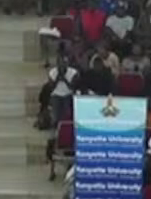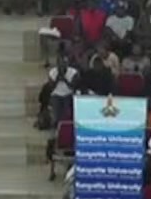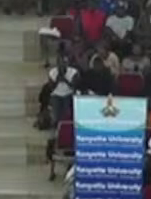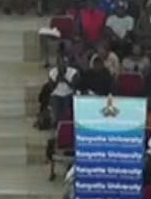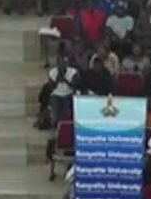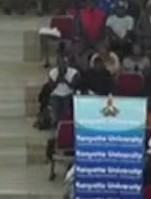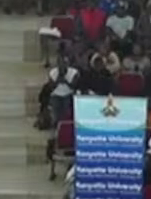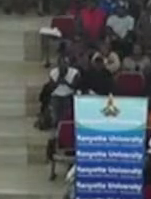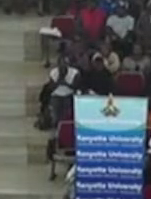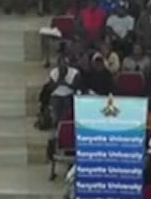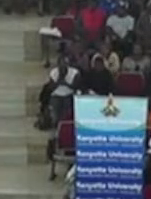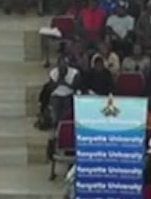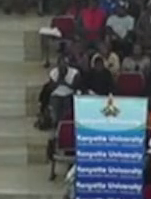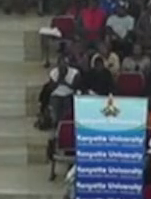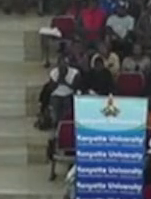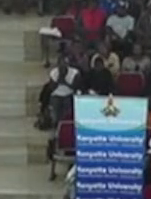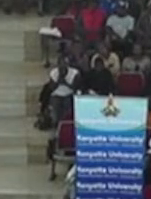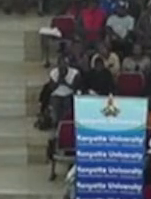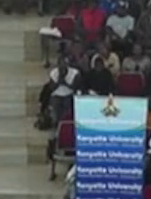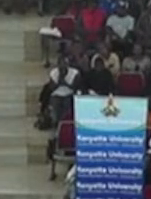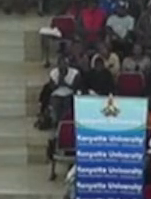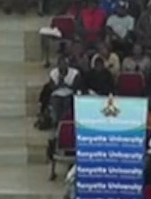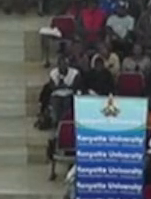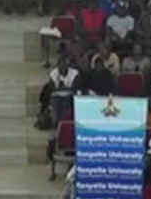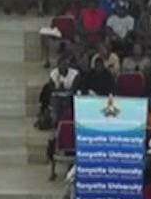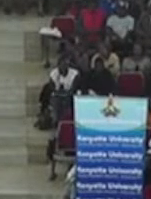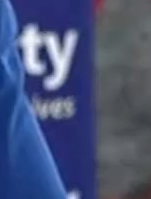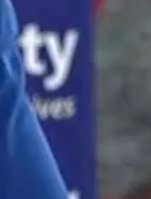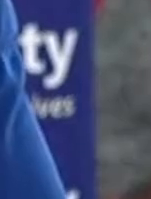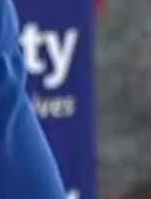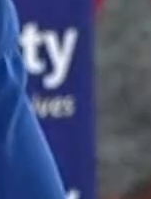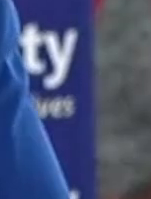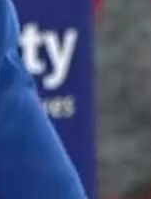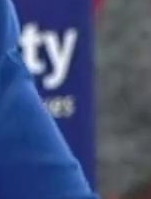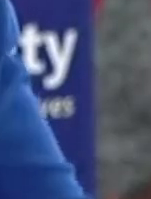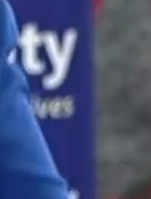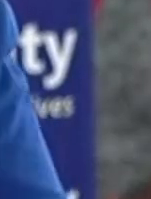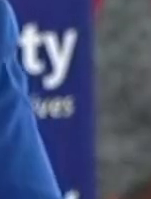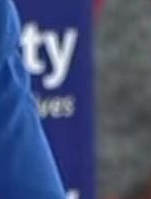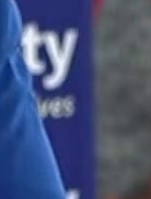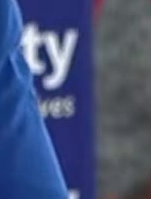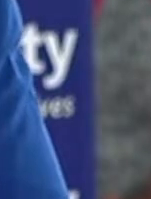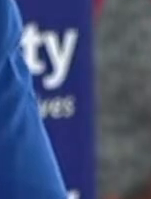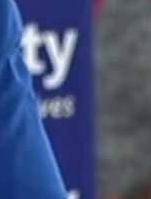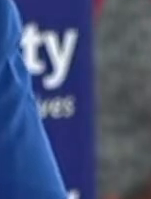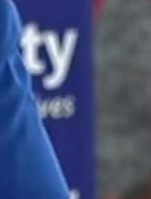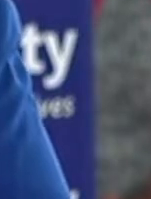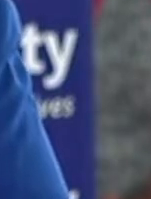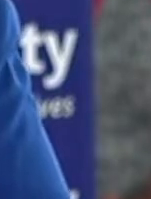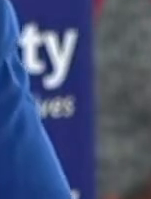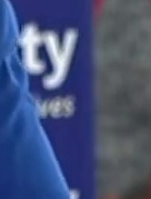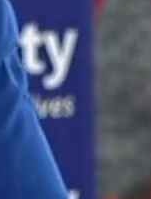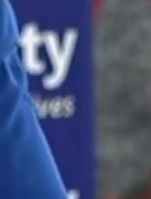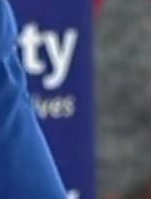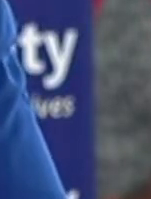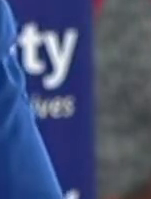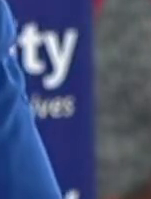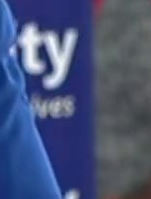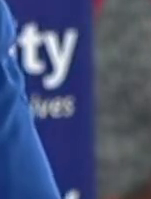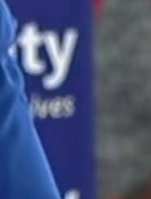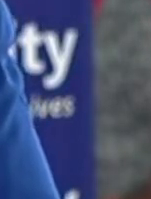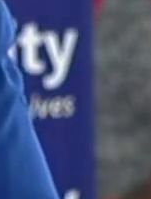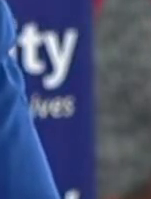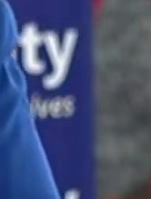by acknowledging our chief guest, who is our Chancellor, Ambassador Dr.